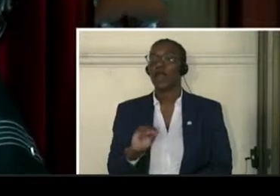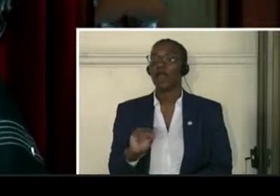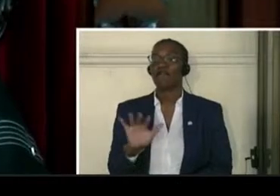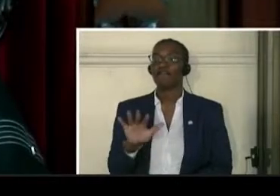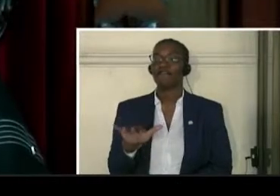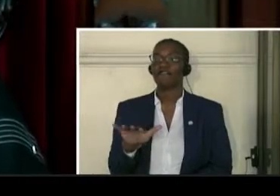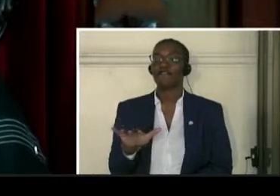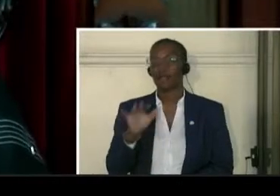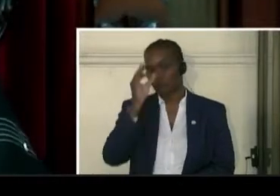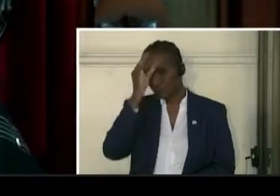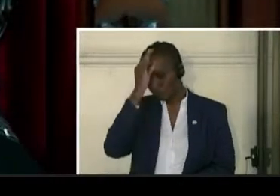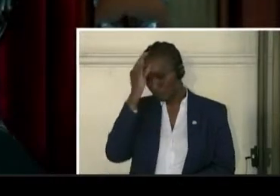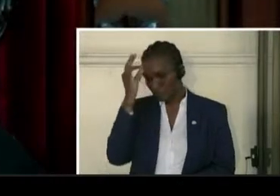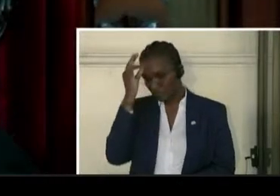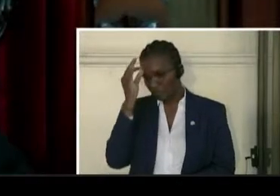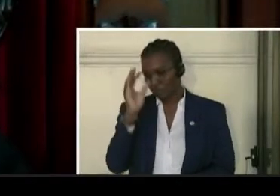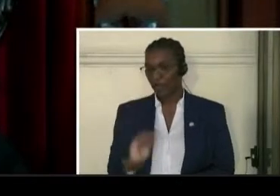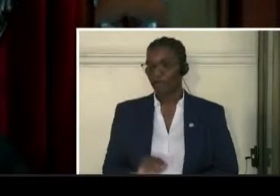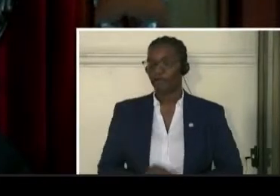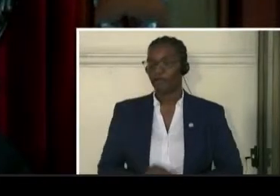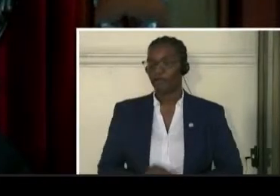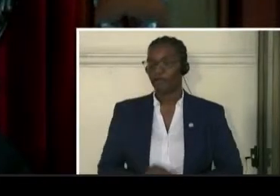minutes.